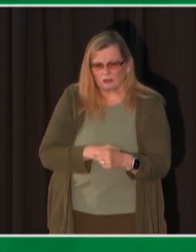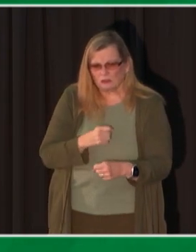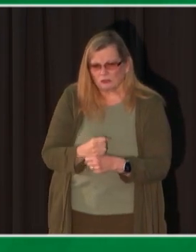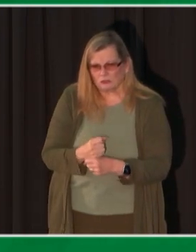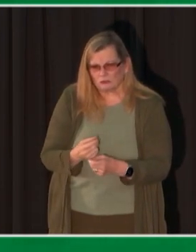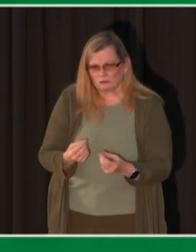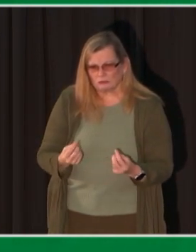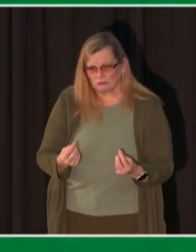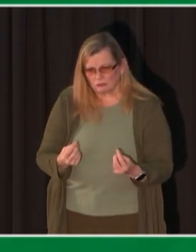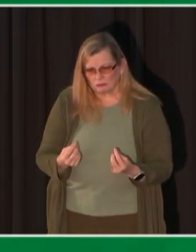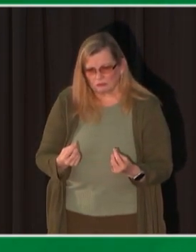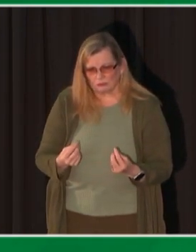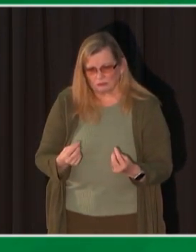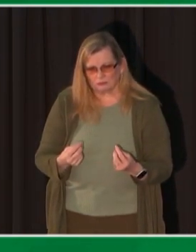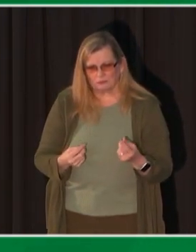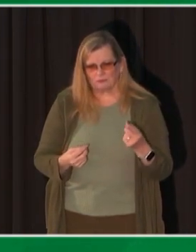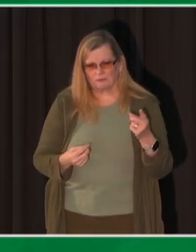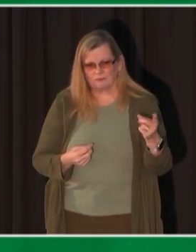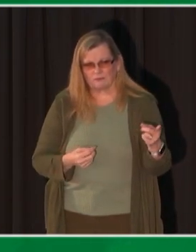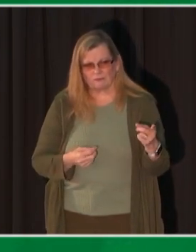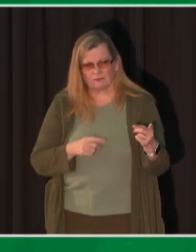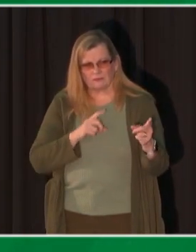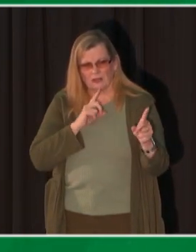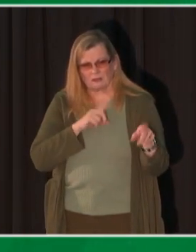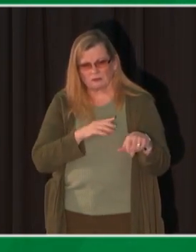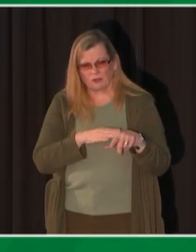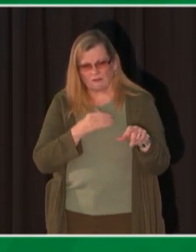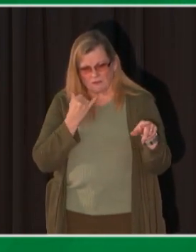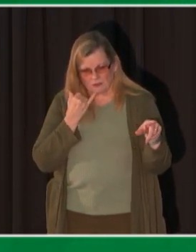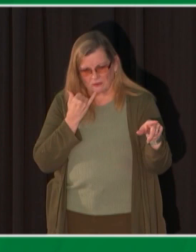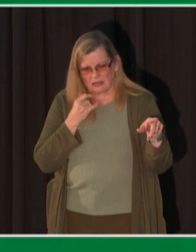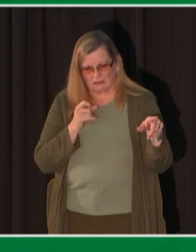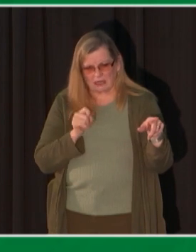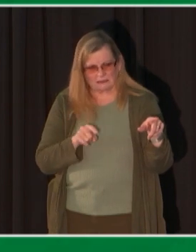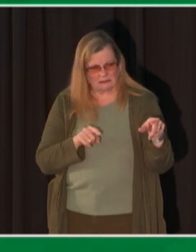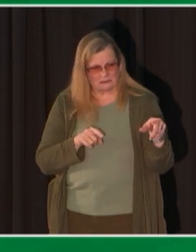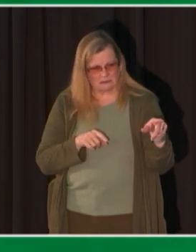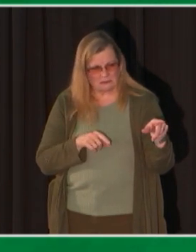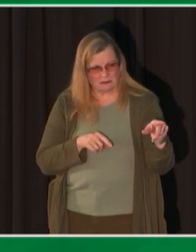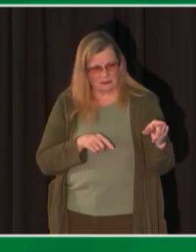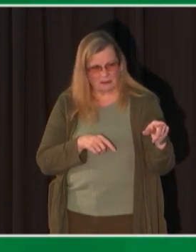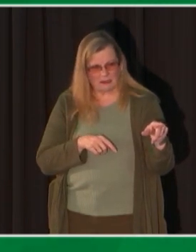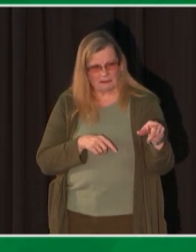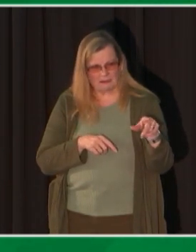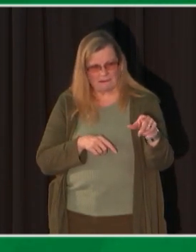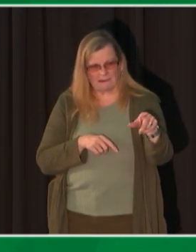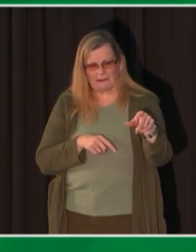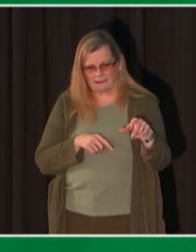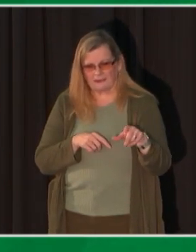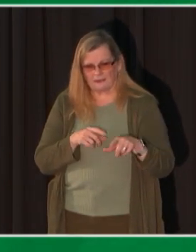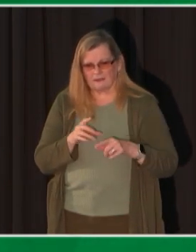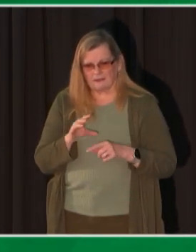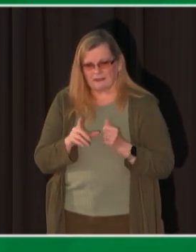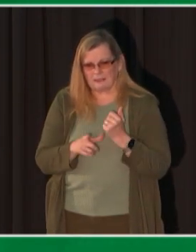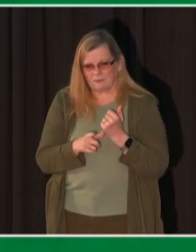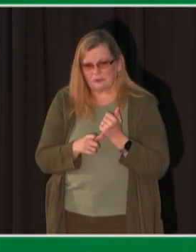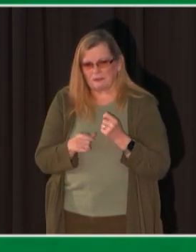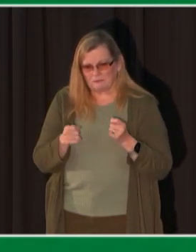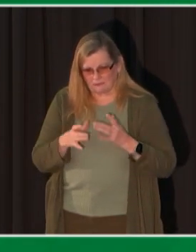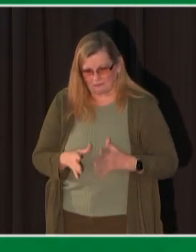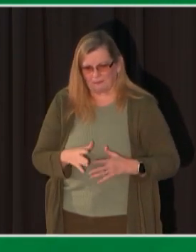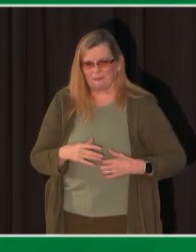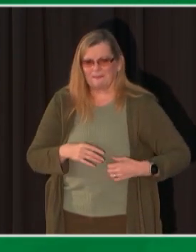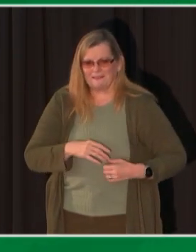So we continue to, as I said earlier, gather feedback from families and students on their experience for distance learning